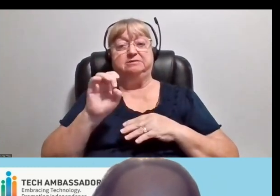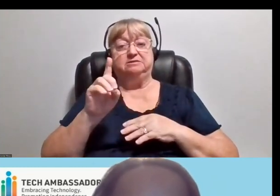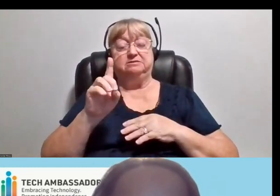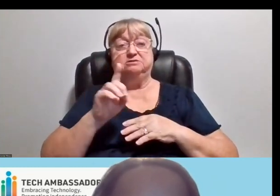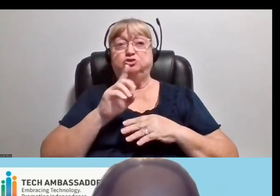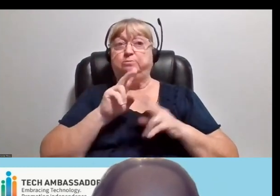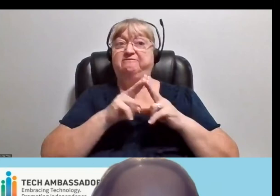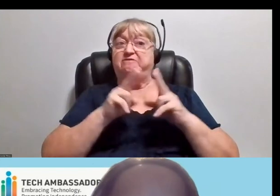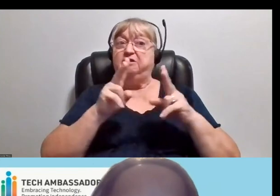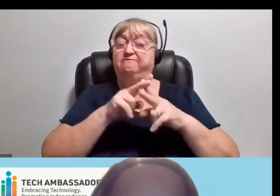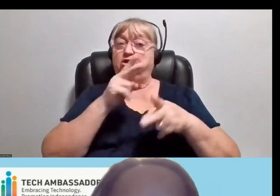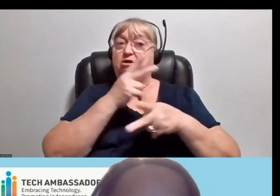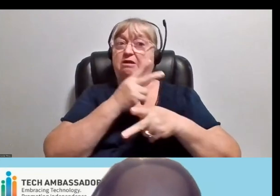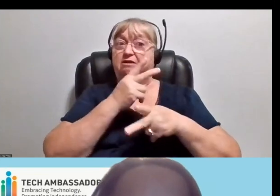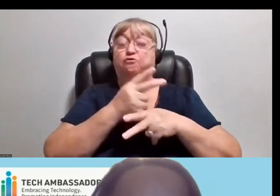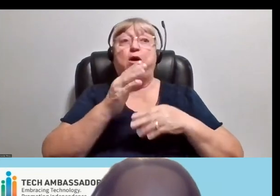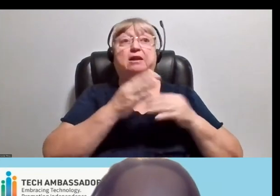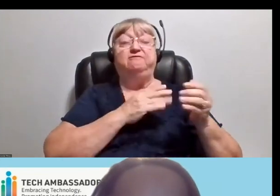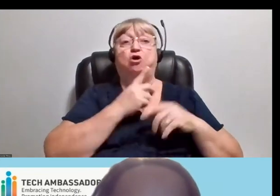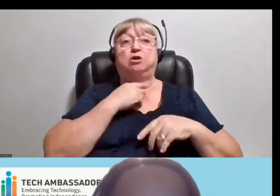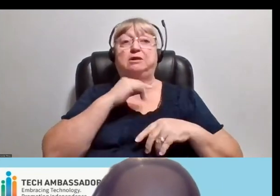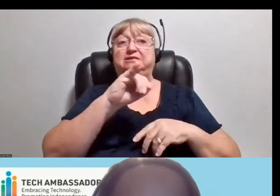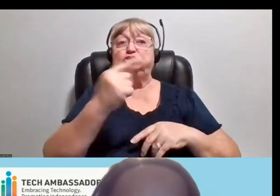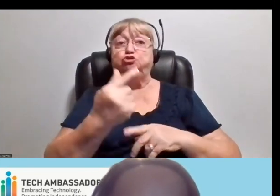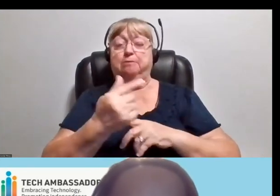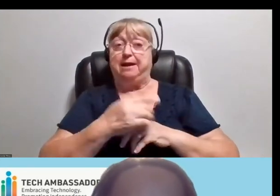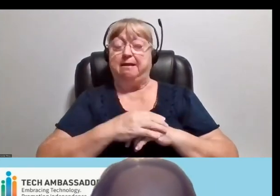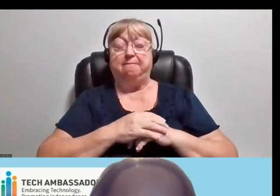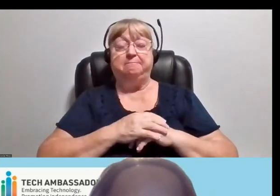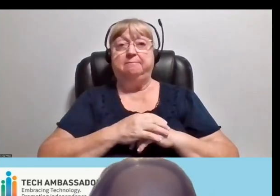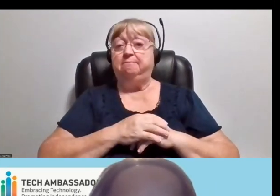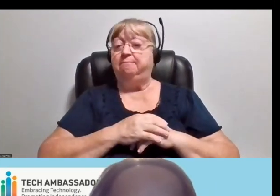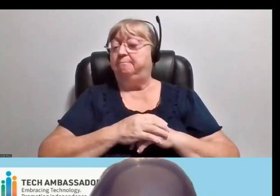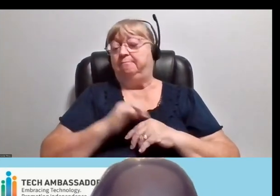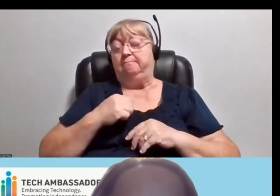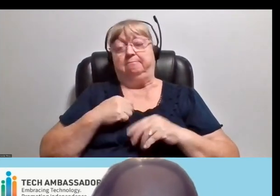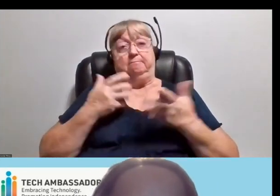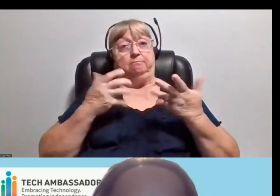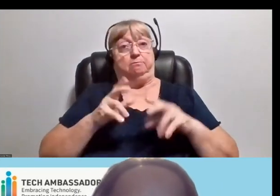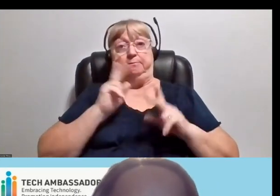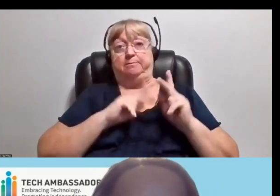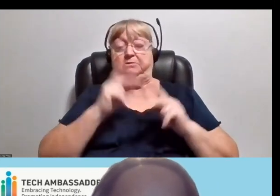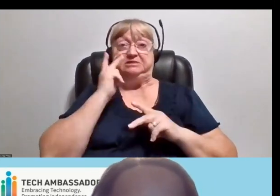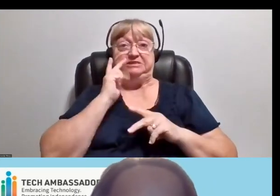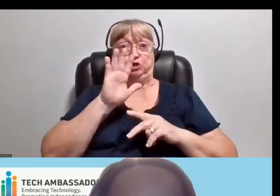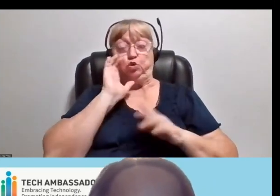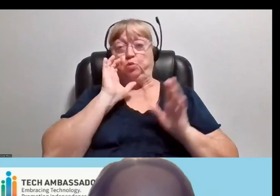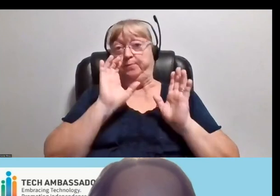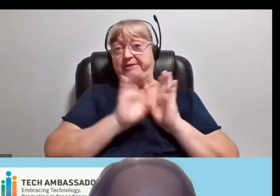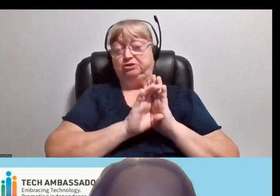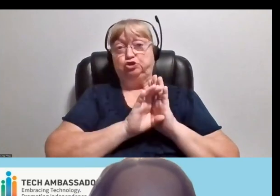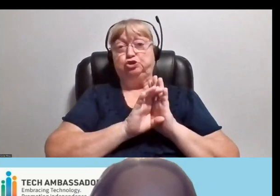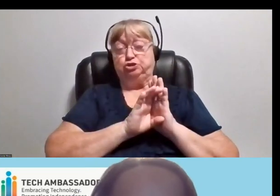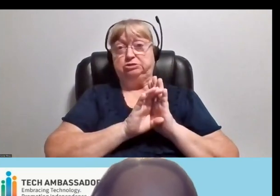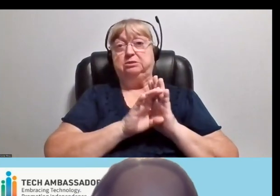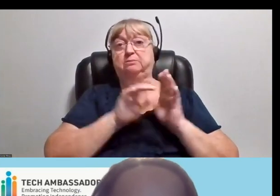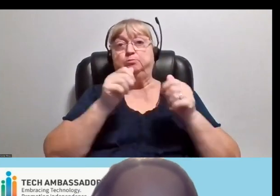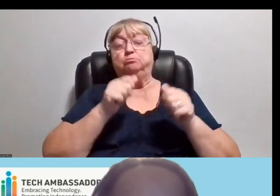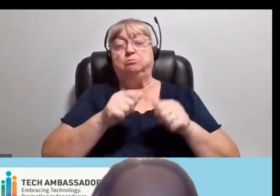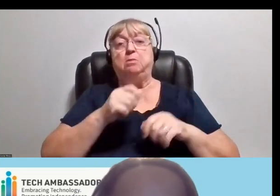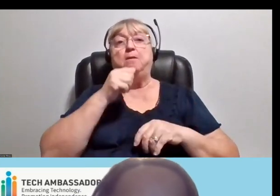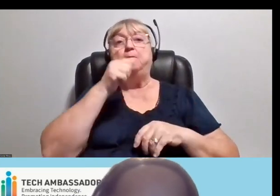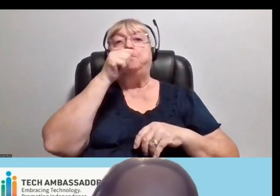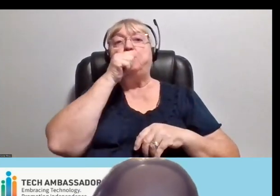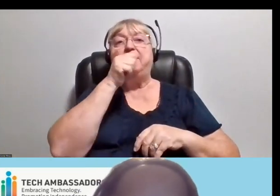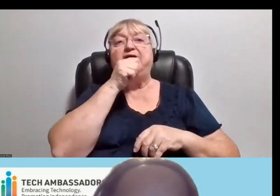very, very careful. And even on Instagram, if you don't want nobody to see your pictures, put it on private.